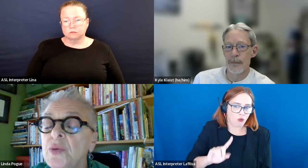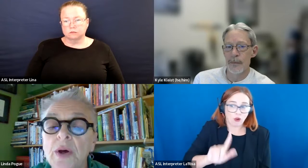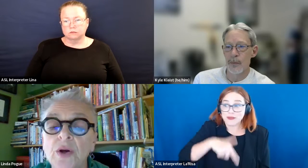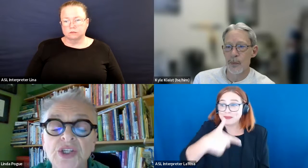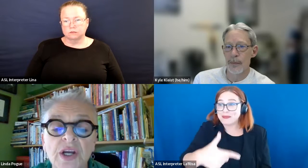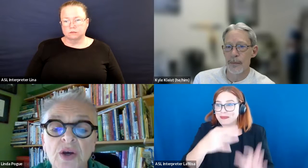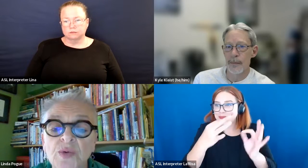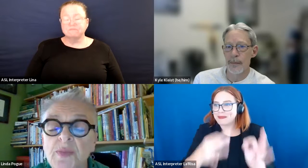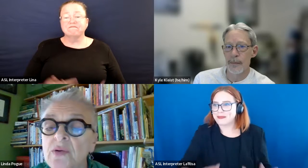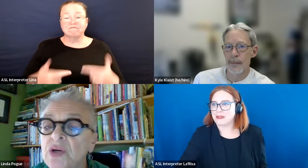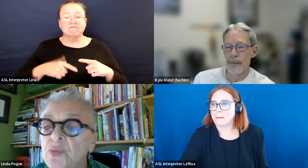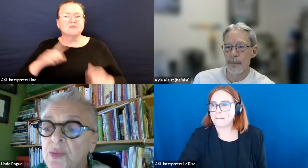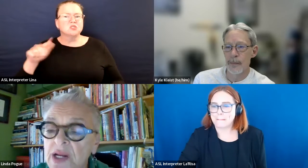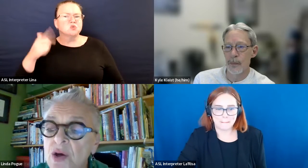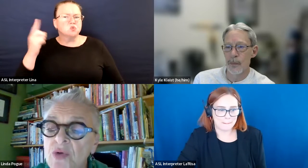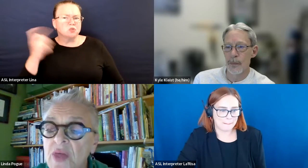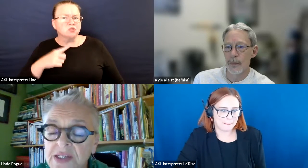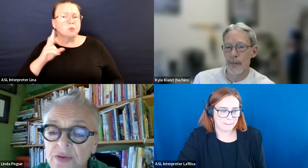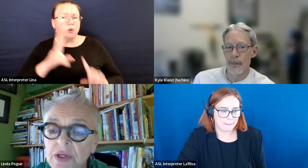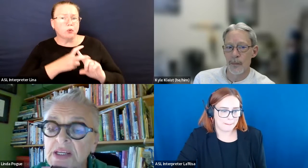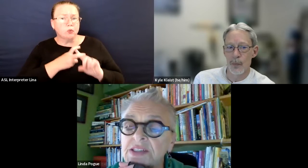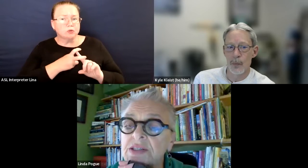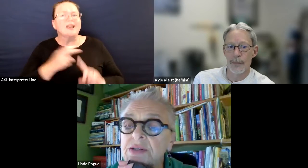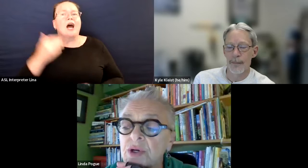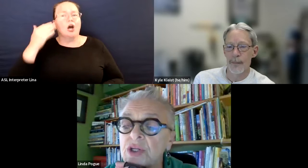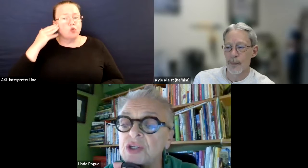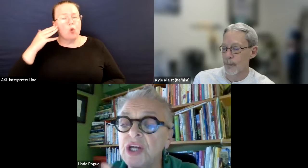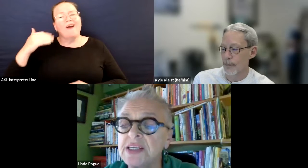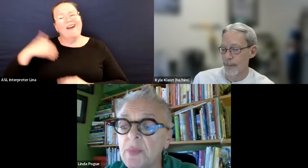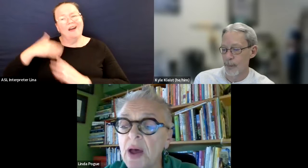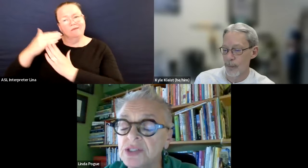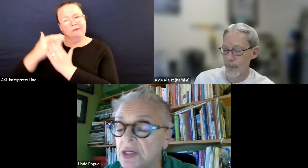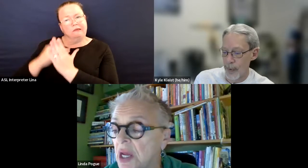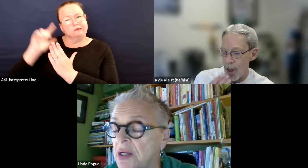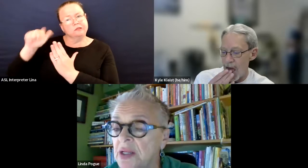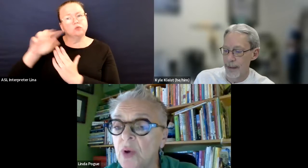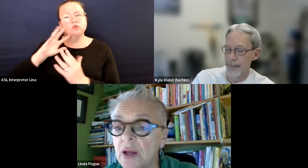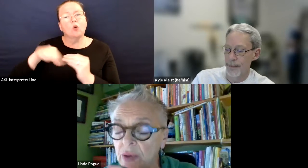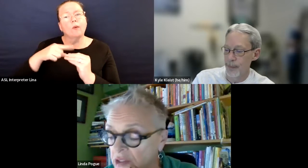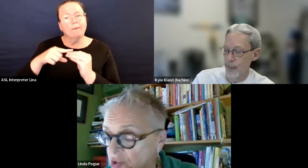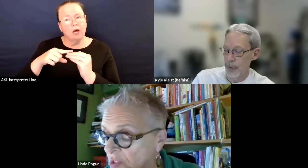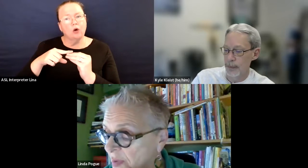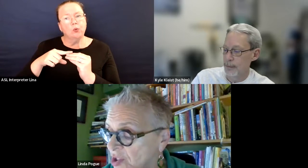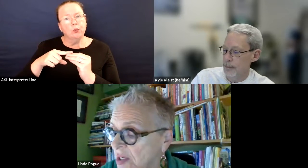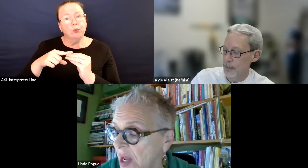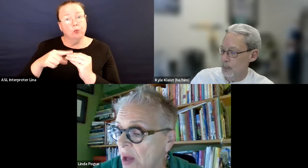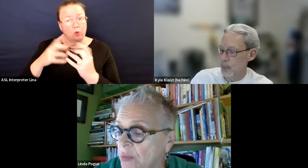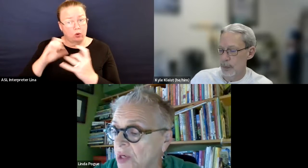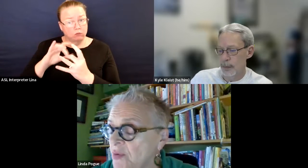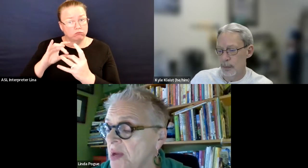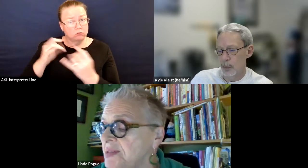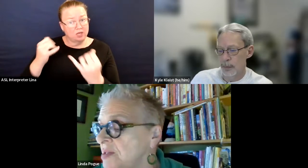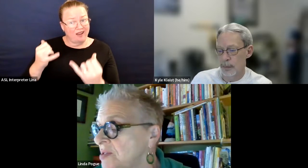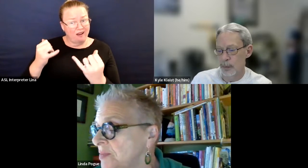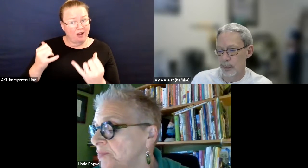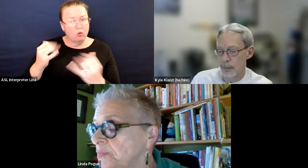The other question I heard was about recruitment, but I know that that's on the list to chat about in a little while. Or did you want to mention it now?